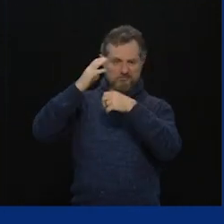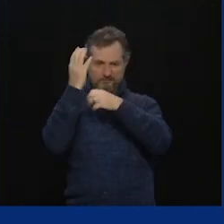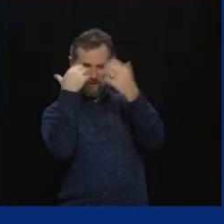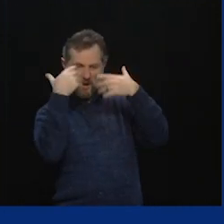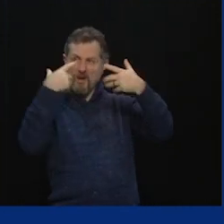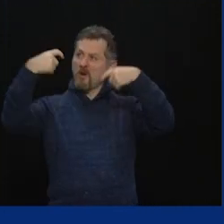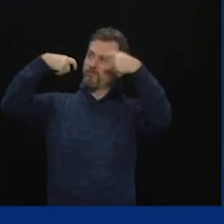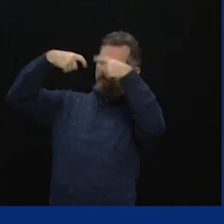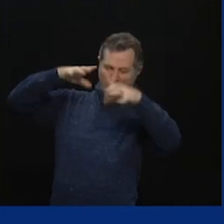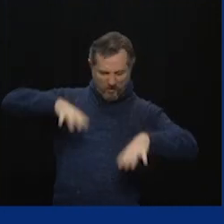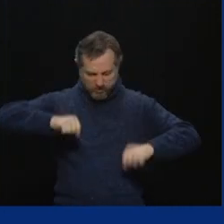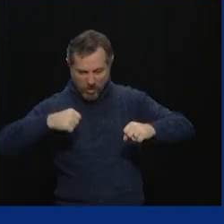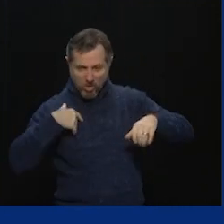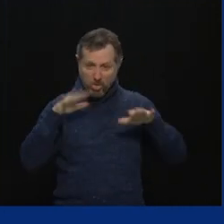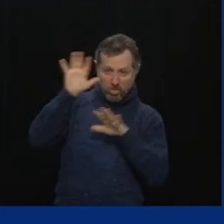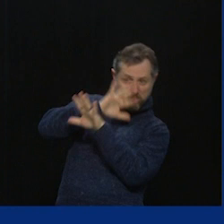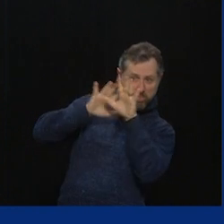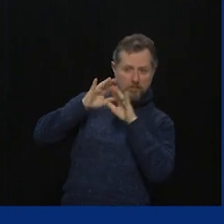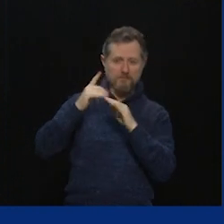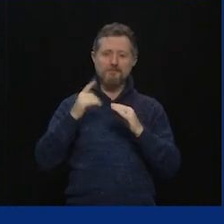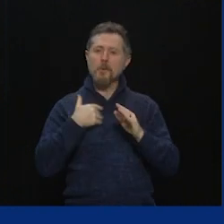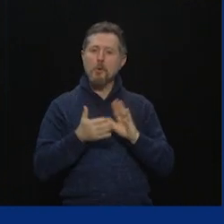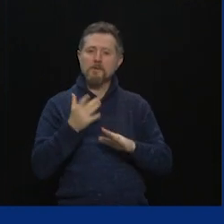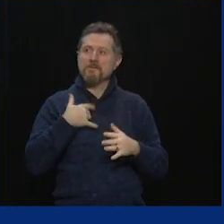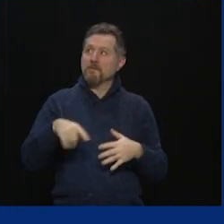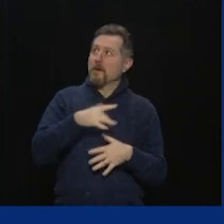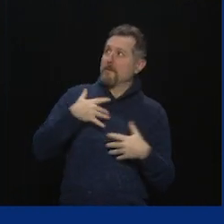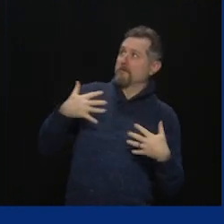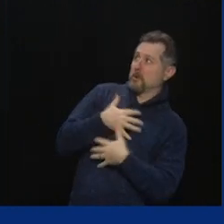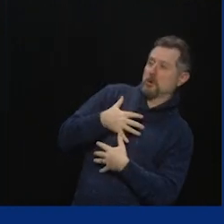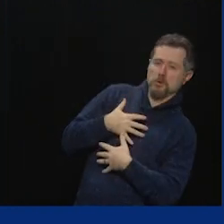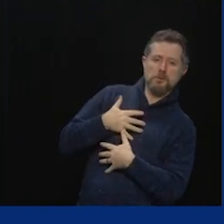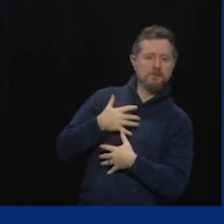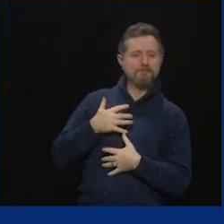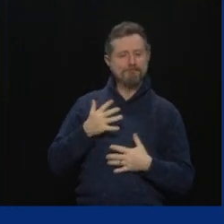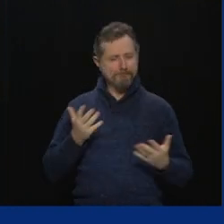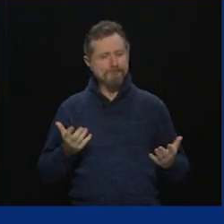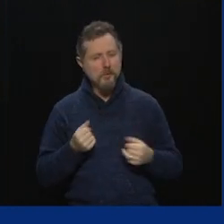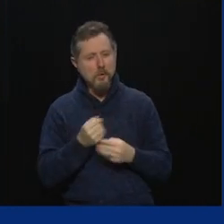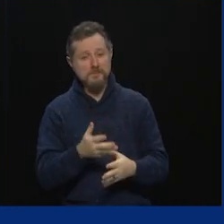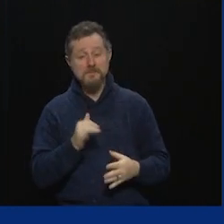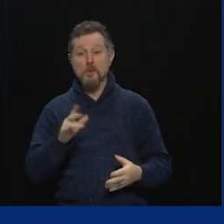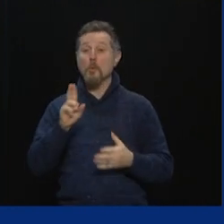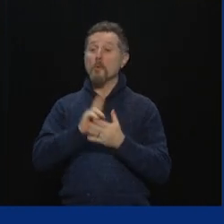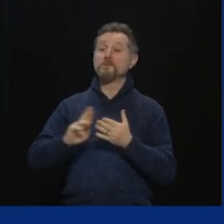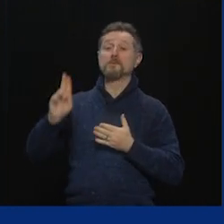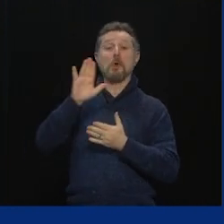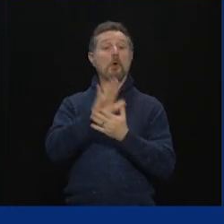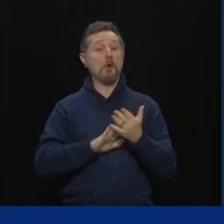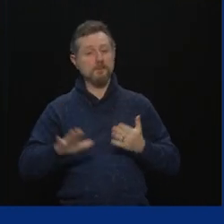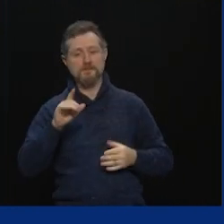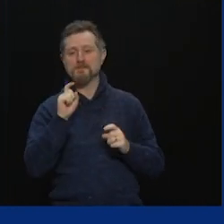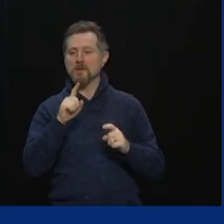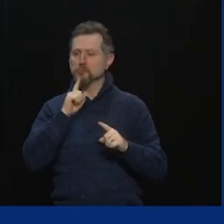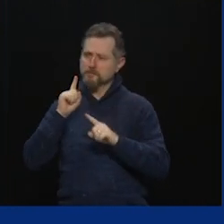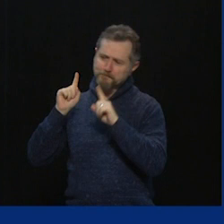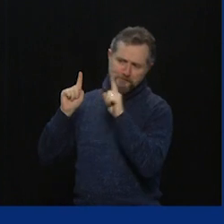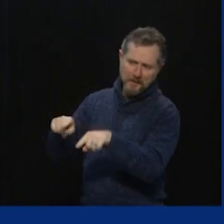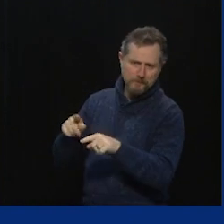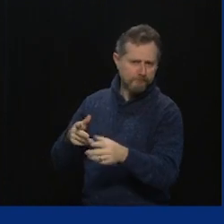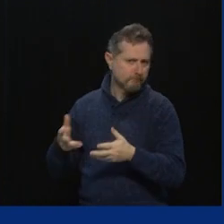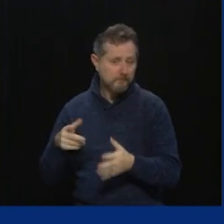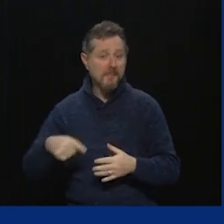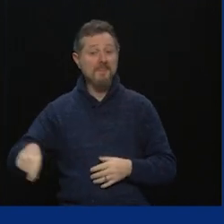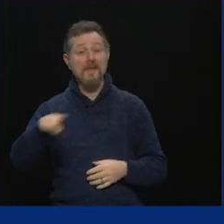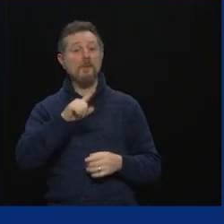regime that operates by terror, a university and a college has to respond. And so these